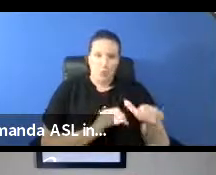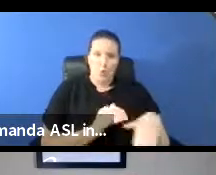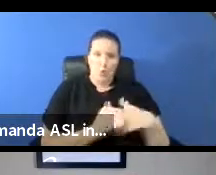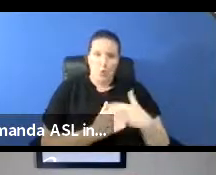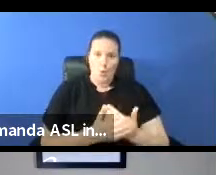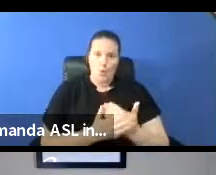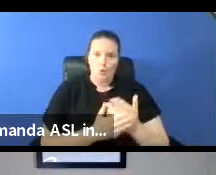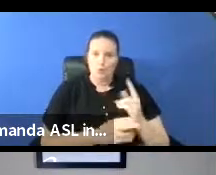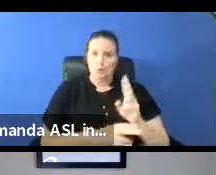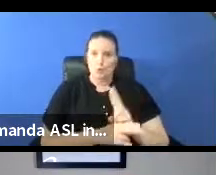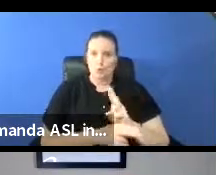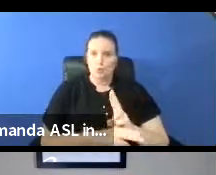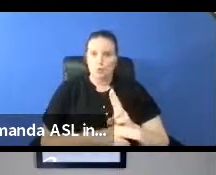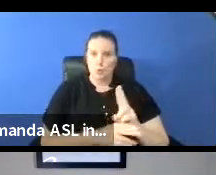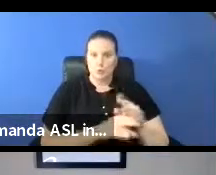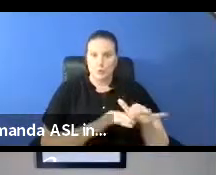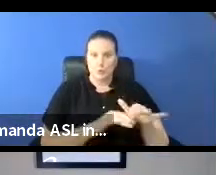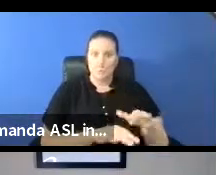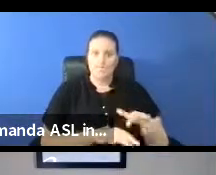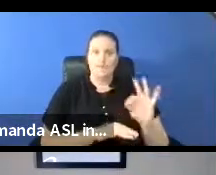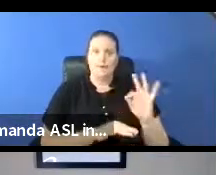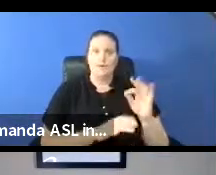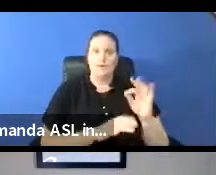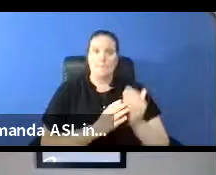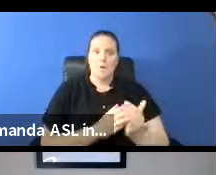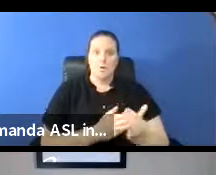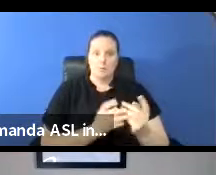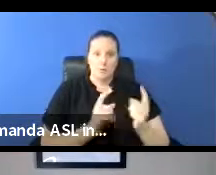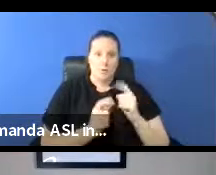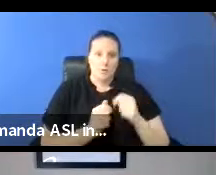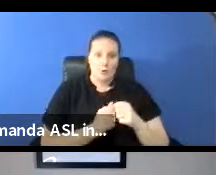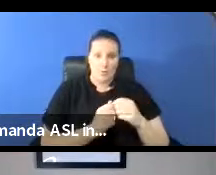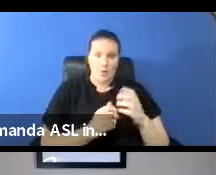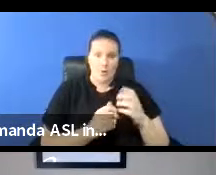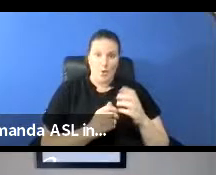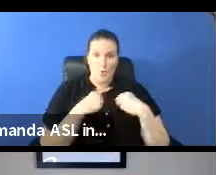of the river and finding those boats and talking to those owners.